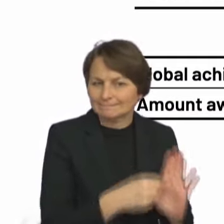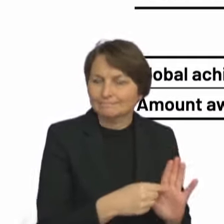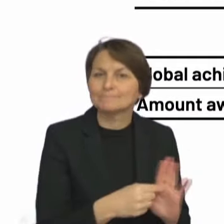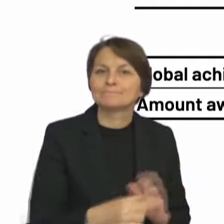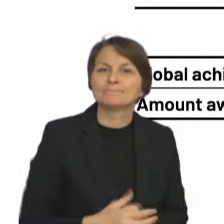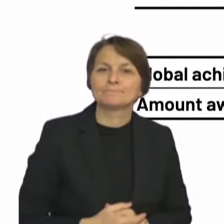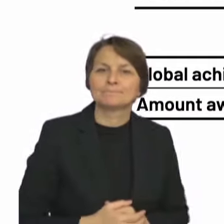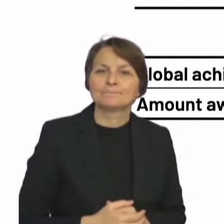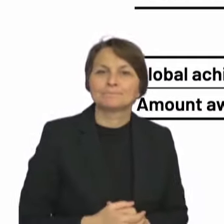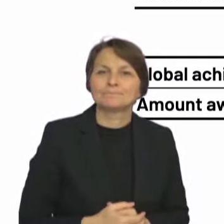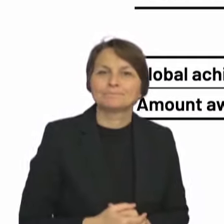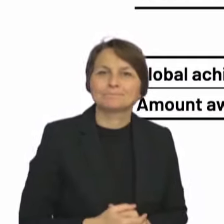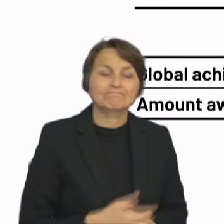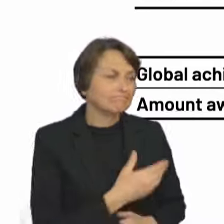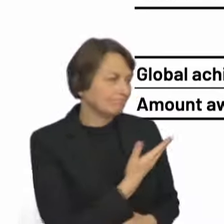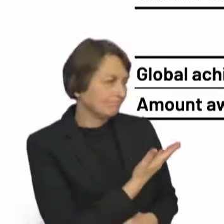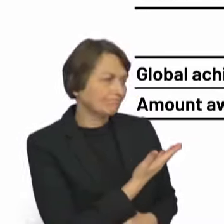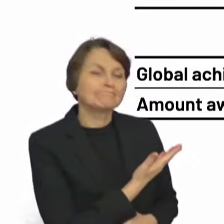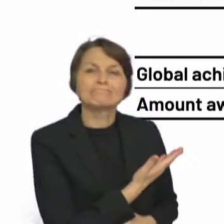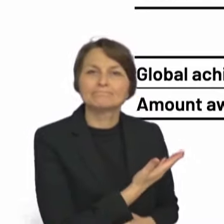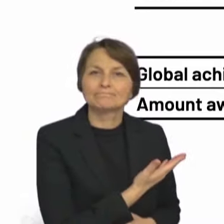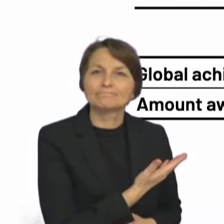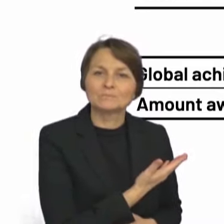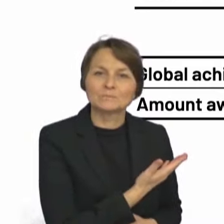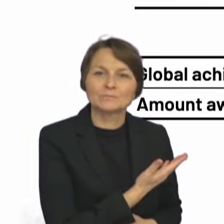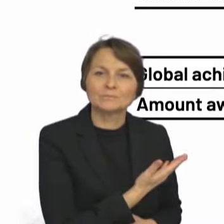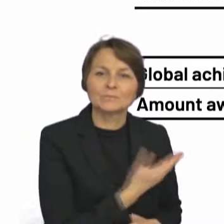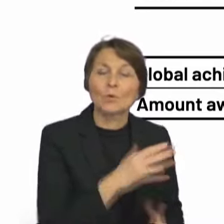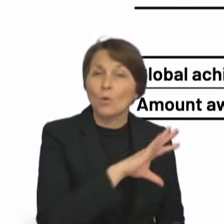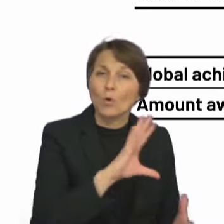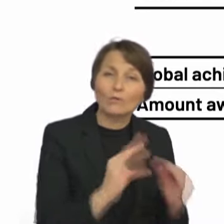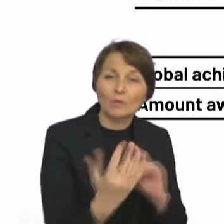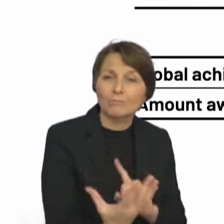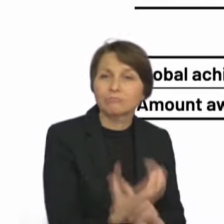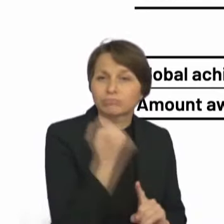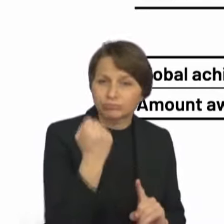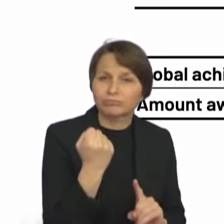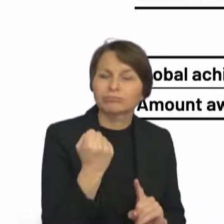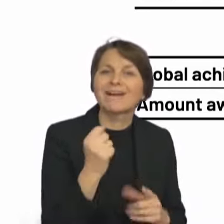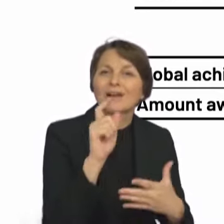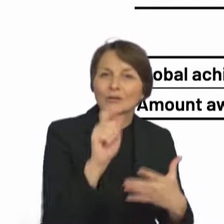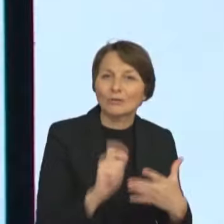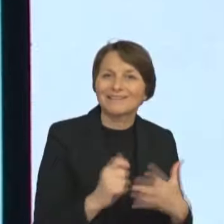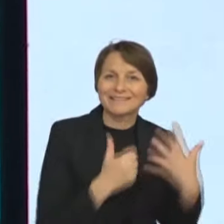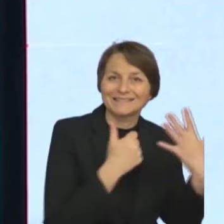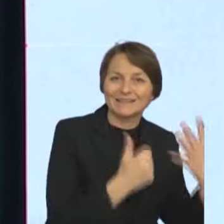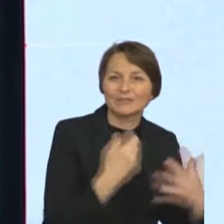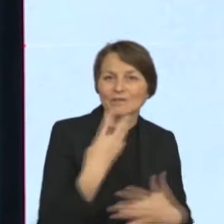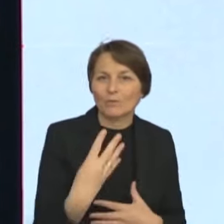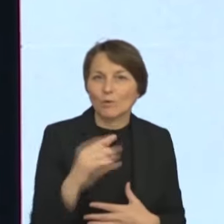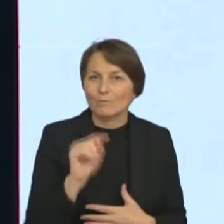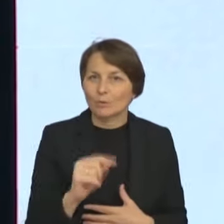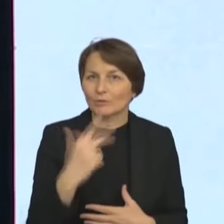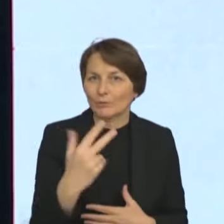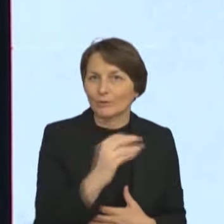the overall achievement rate of the performance criteria at 64.43% out of a possible